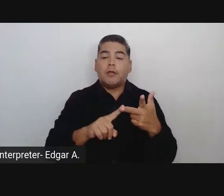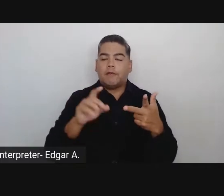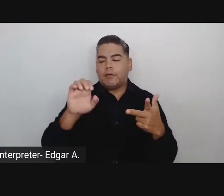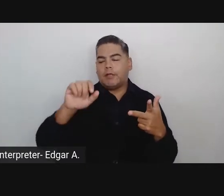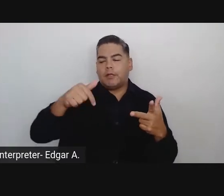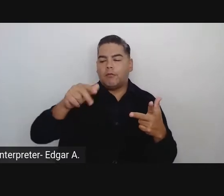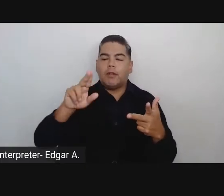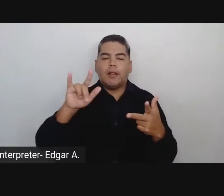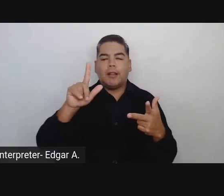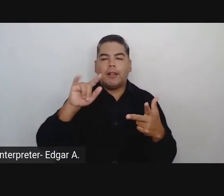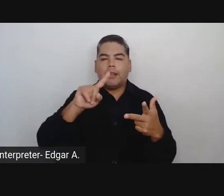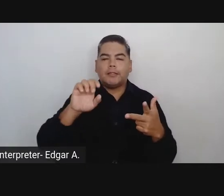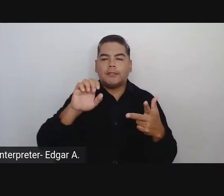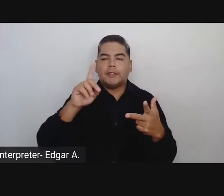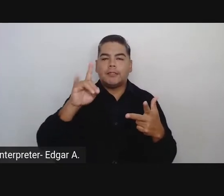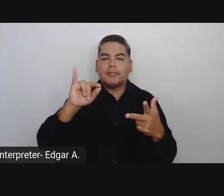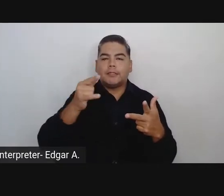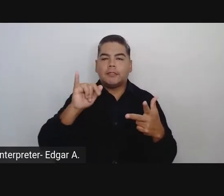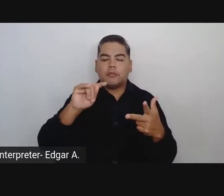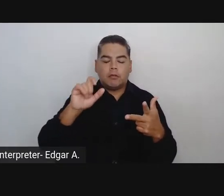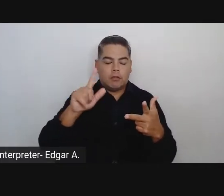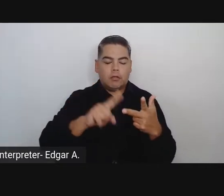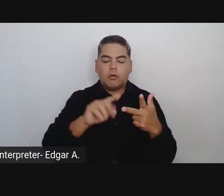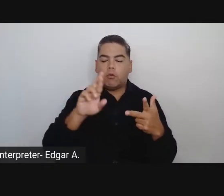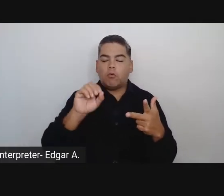leading the panel. He is the CEO of